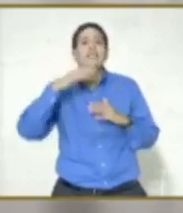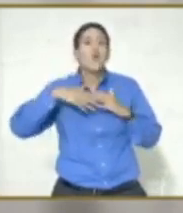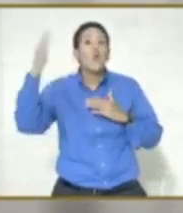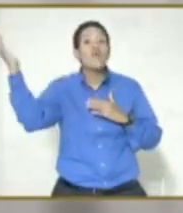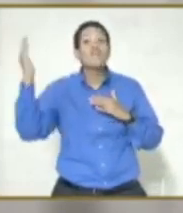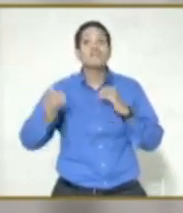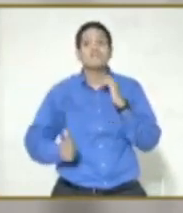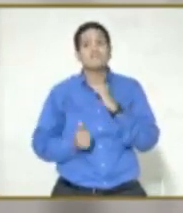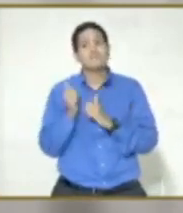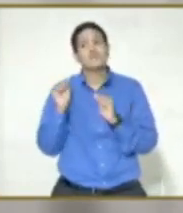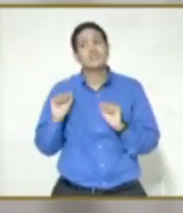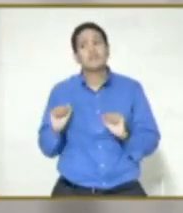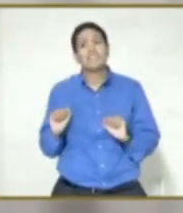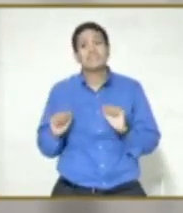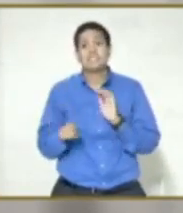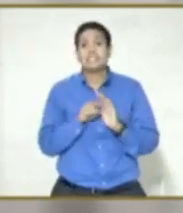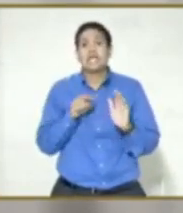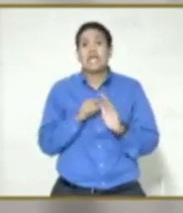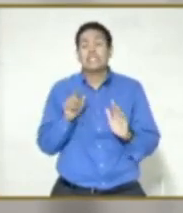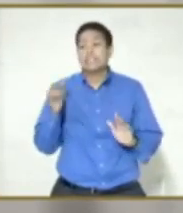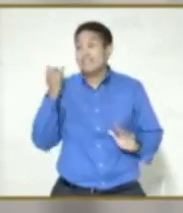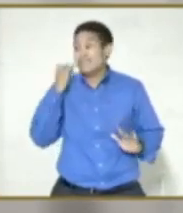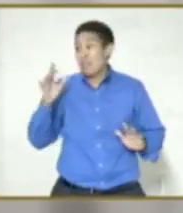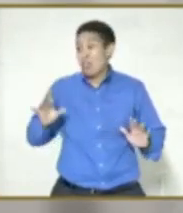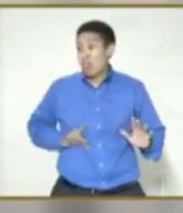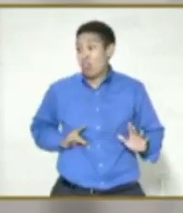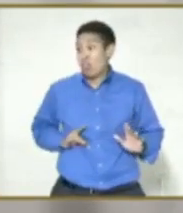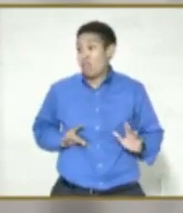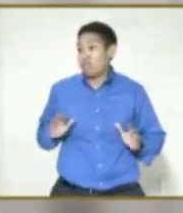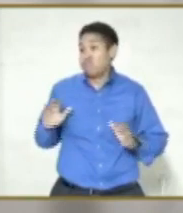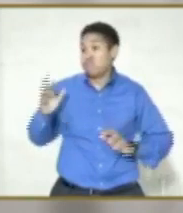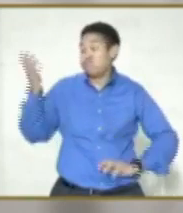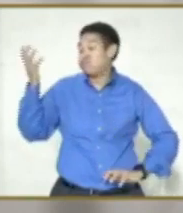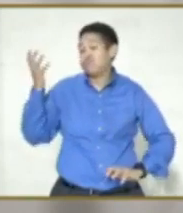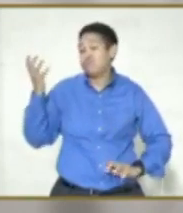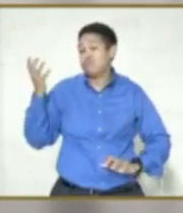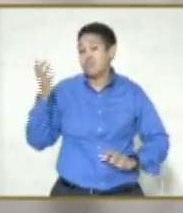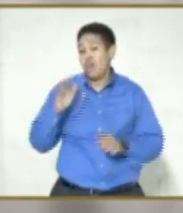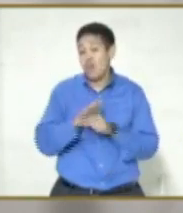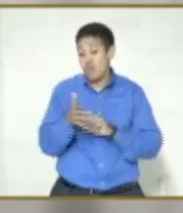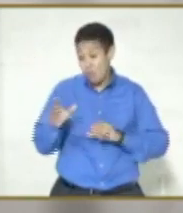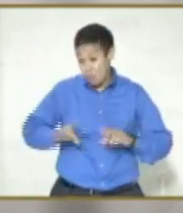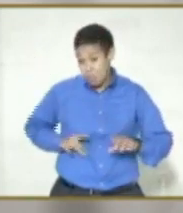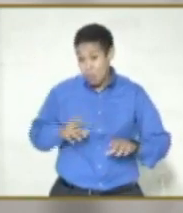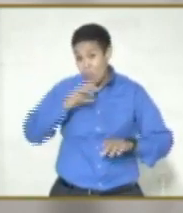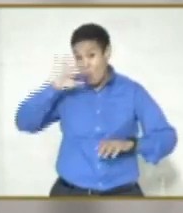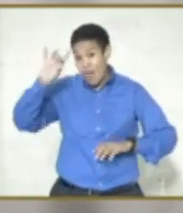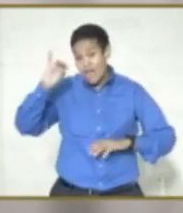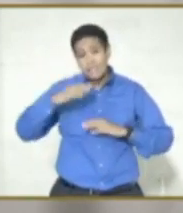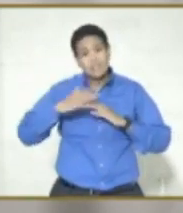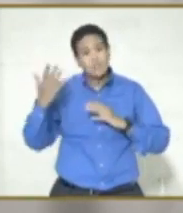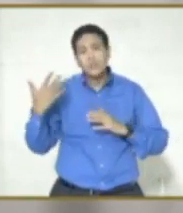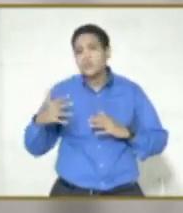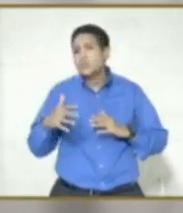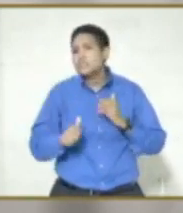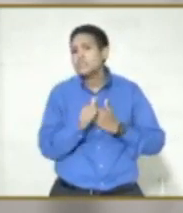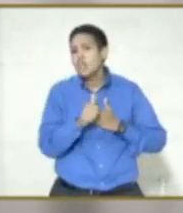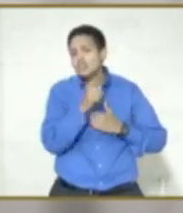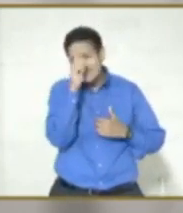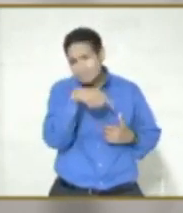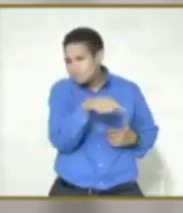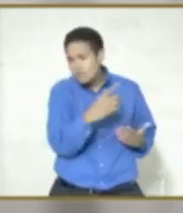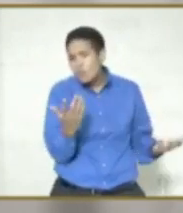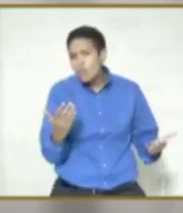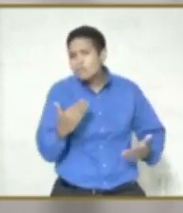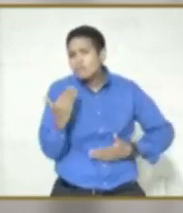to have negative outcomes if infected, would Minister Mackenzie and Minister Tufton advise on what steps, if any, have been taken in